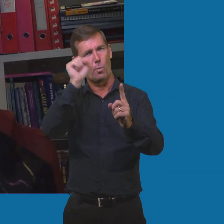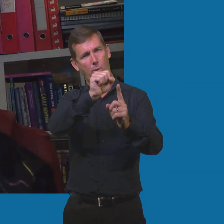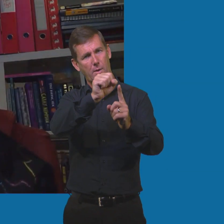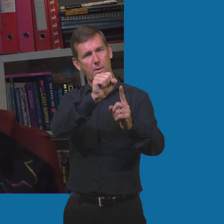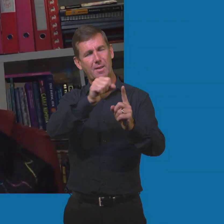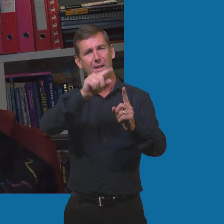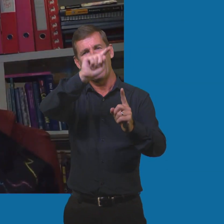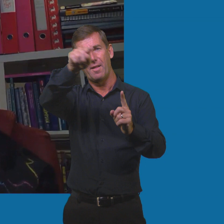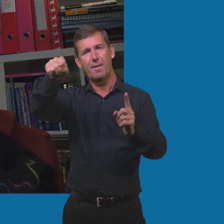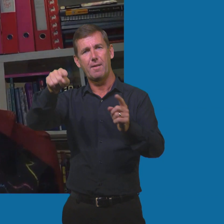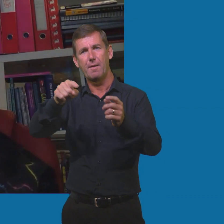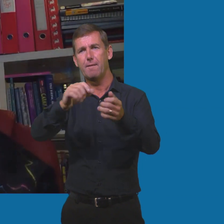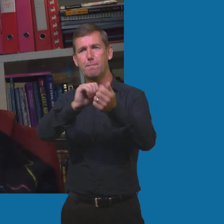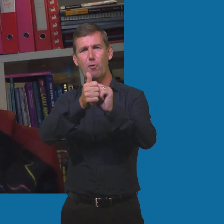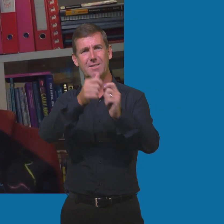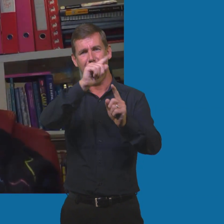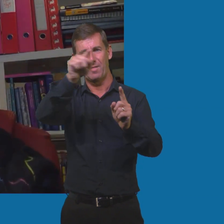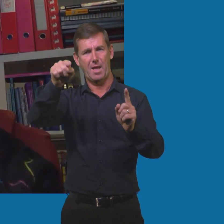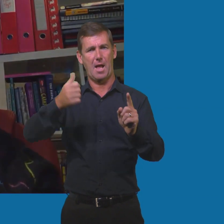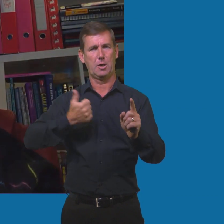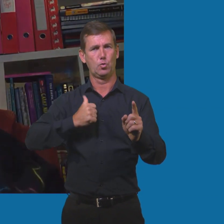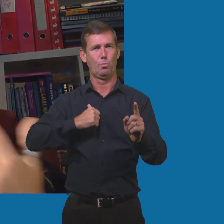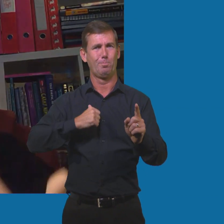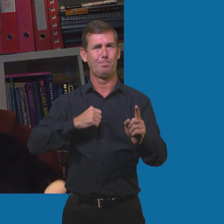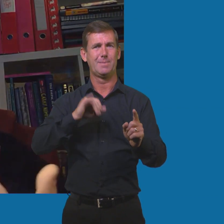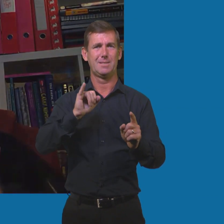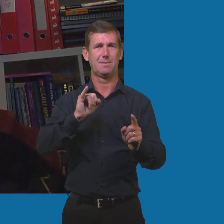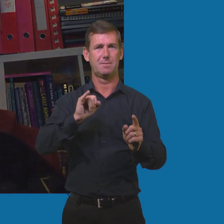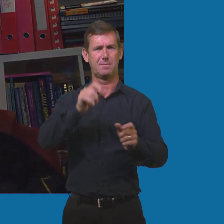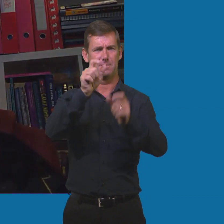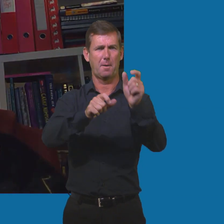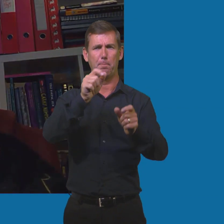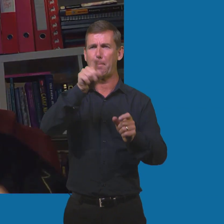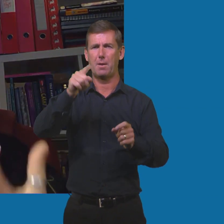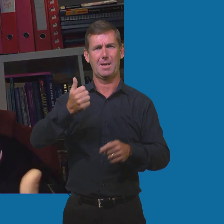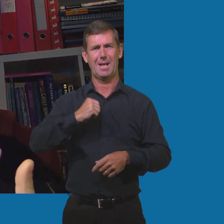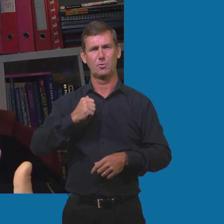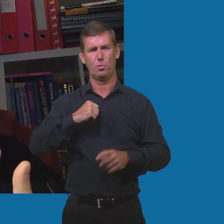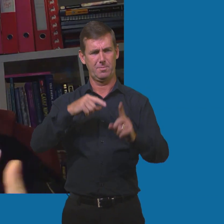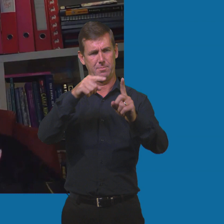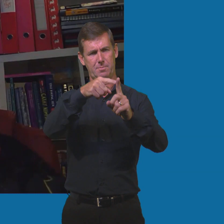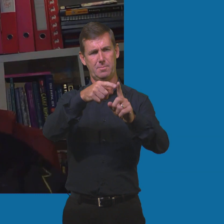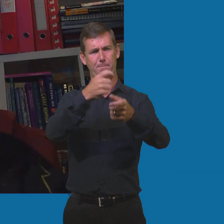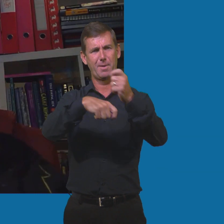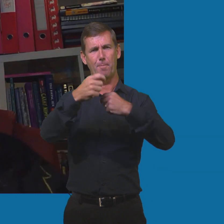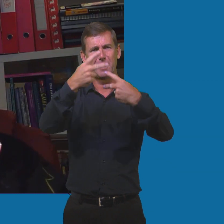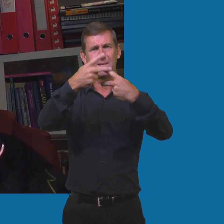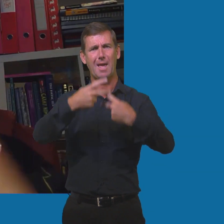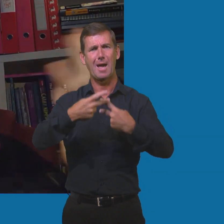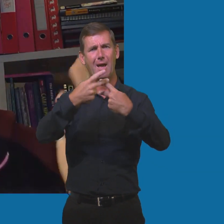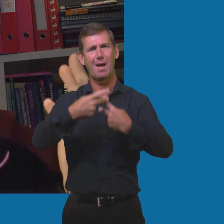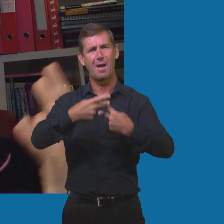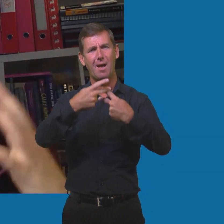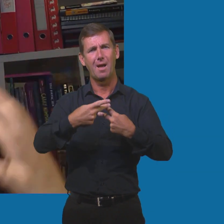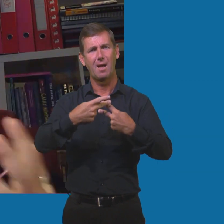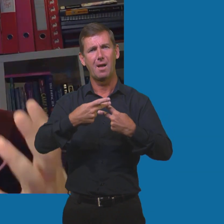our relationship that can be quite entertaining. So, people do assume that that person is suddenly taking on a caretaker role, that they're going to